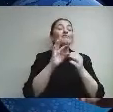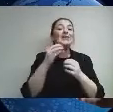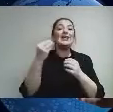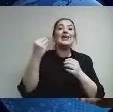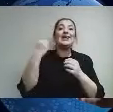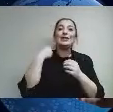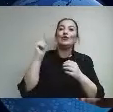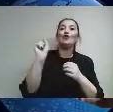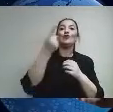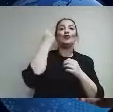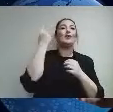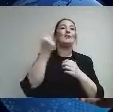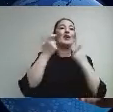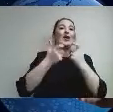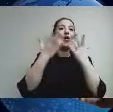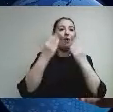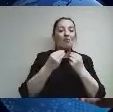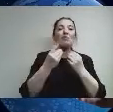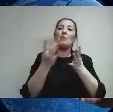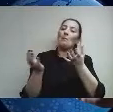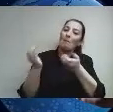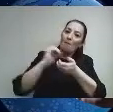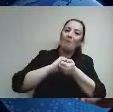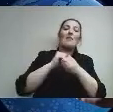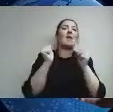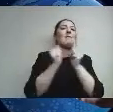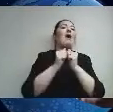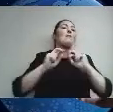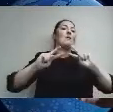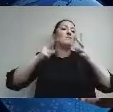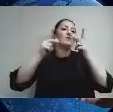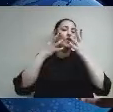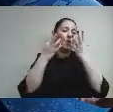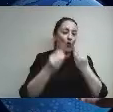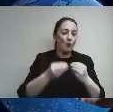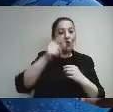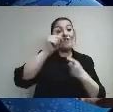them and work together. And